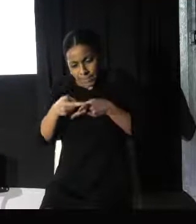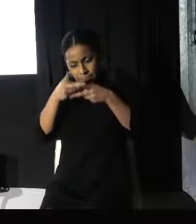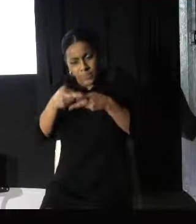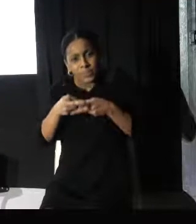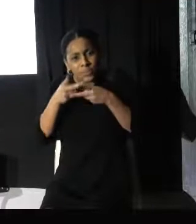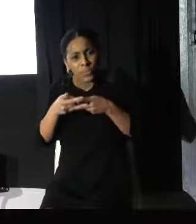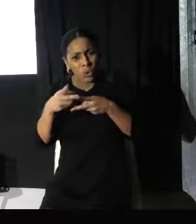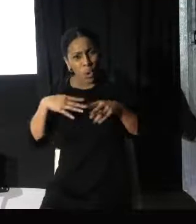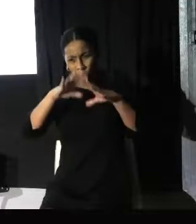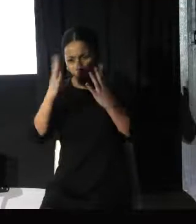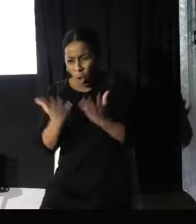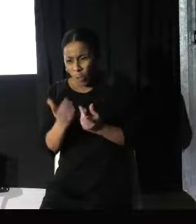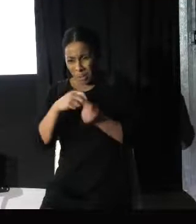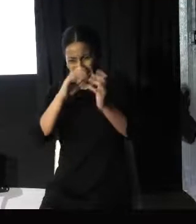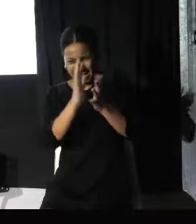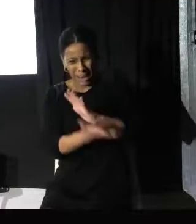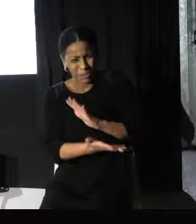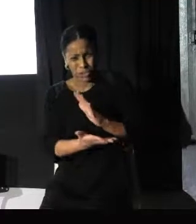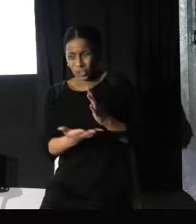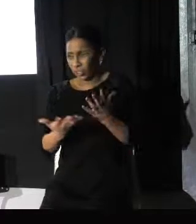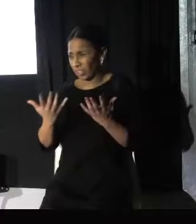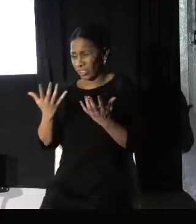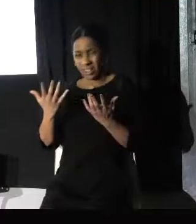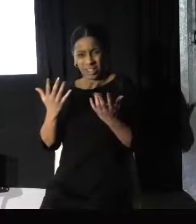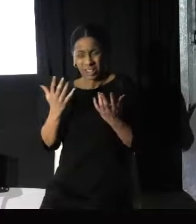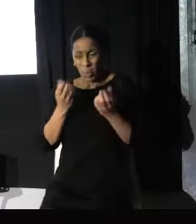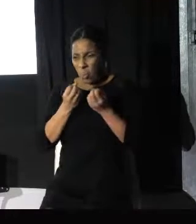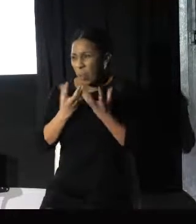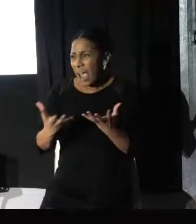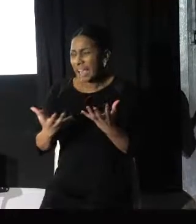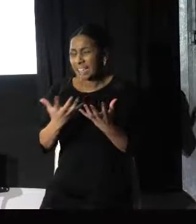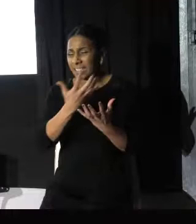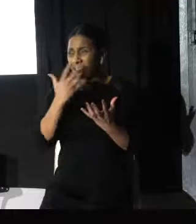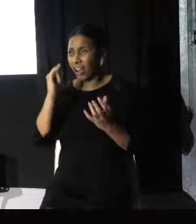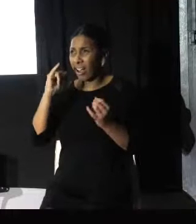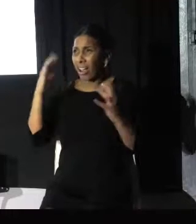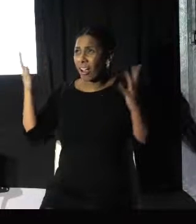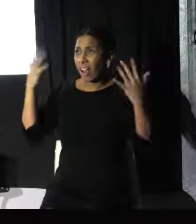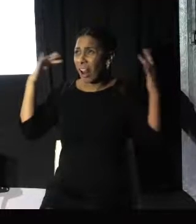of radioactive waste, full of an overheated climate. Leave